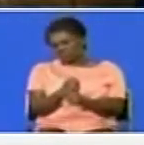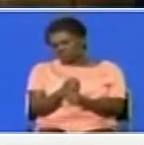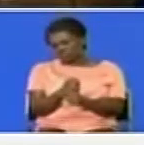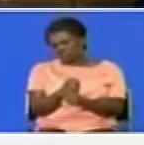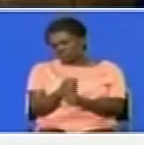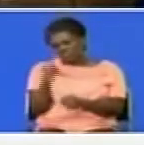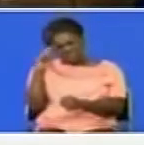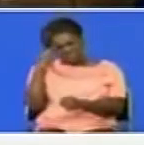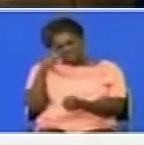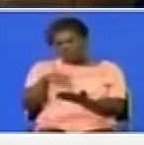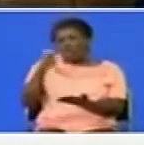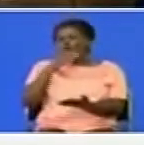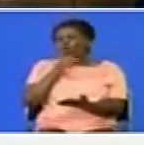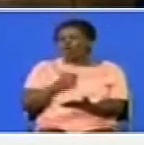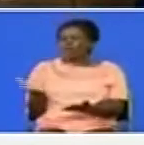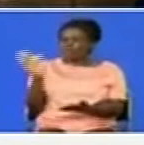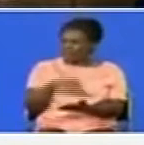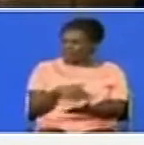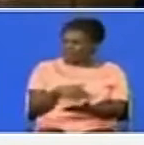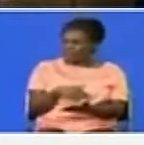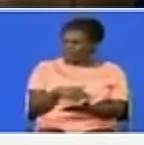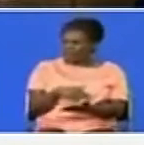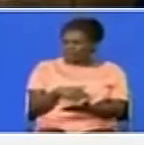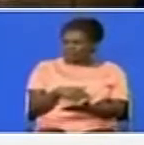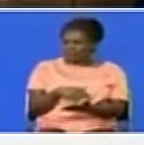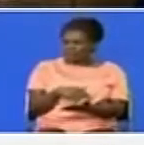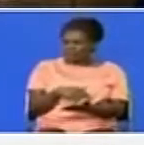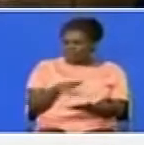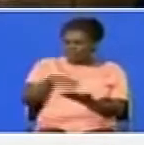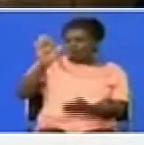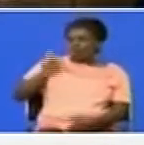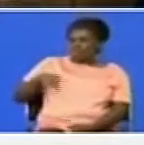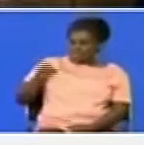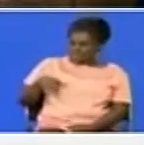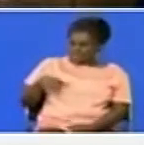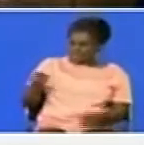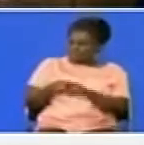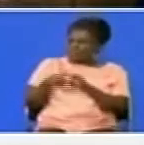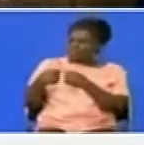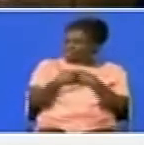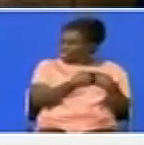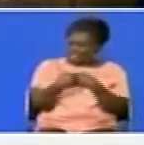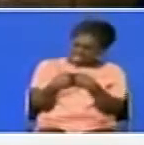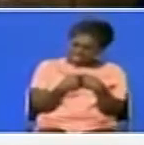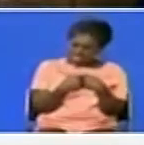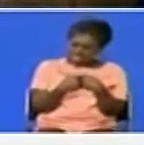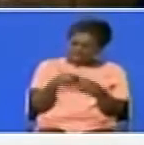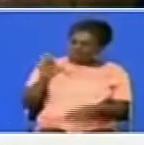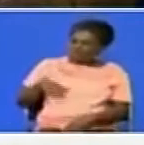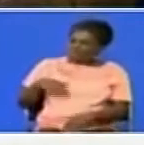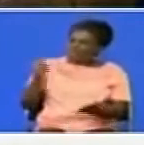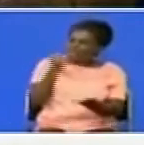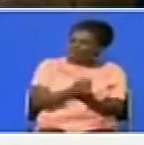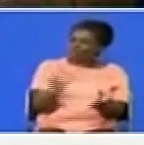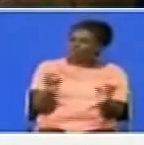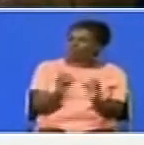comeback? Do you think we will see more appointments this week? And perhaps more women, because there's also been the challenge of having more women appointed. And